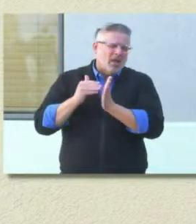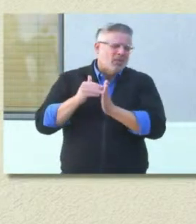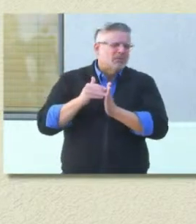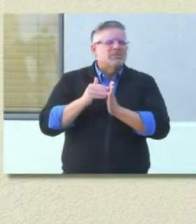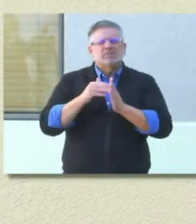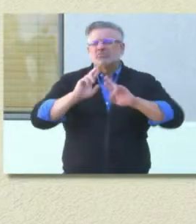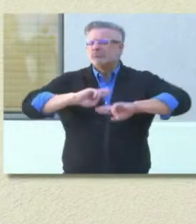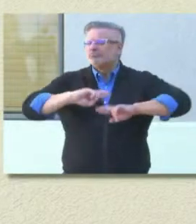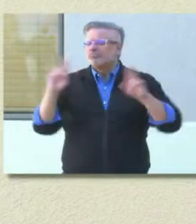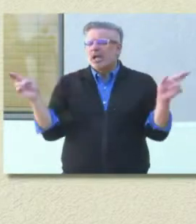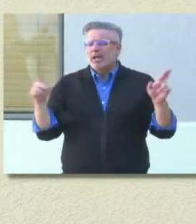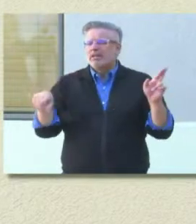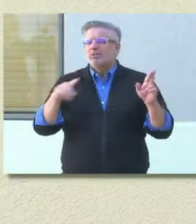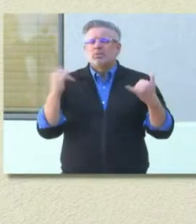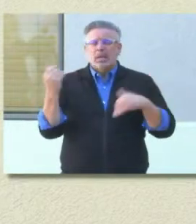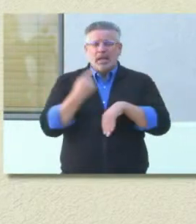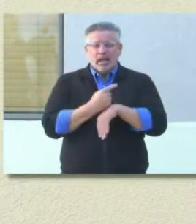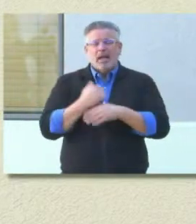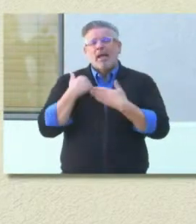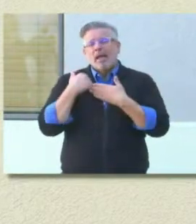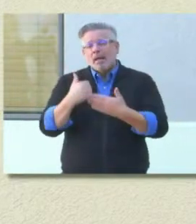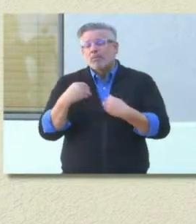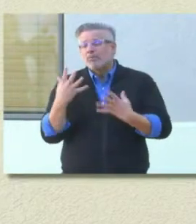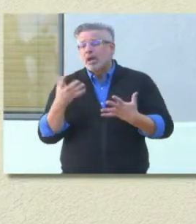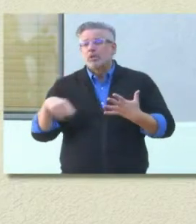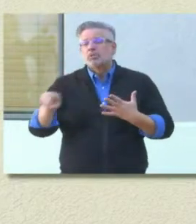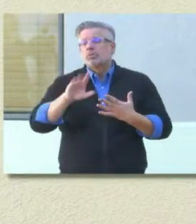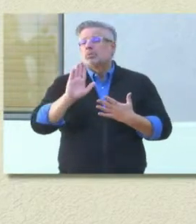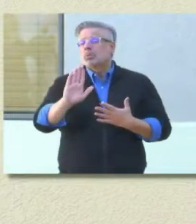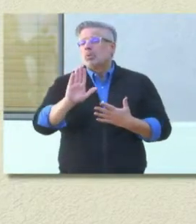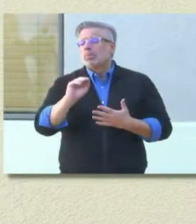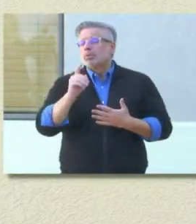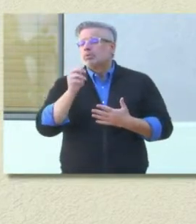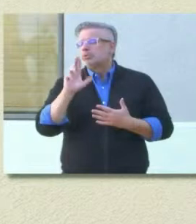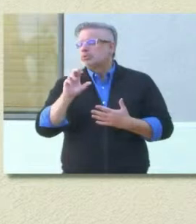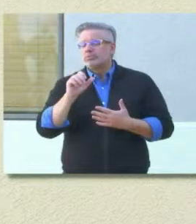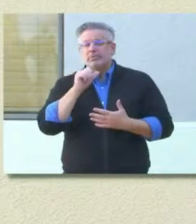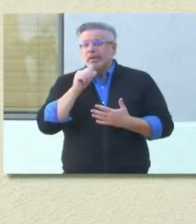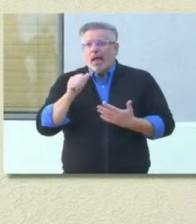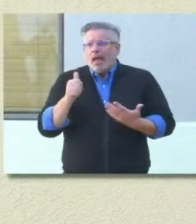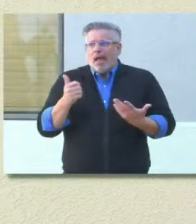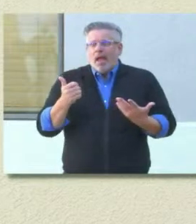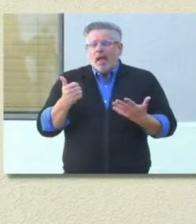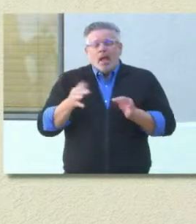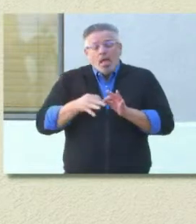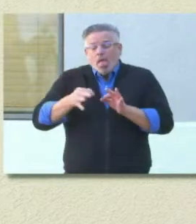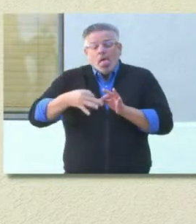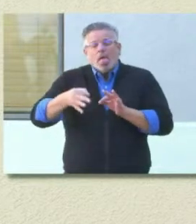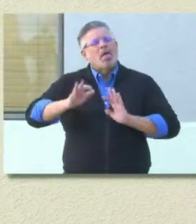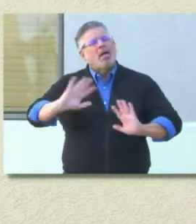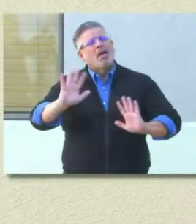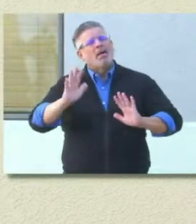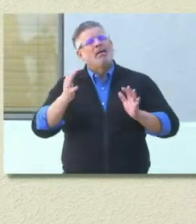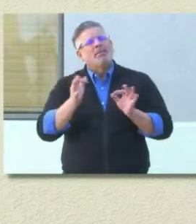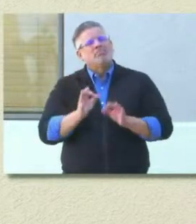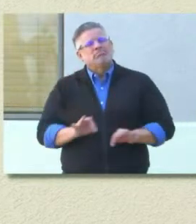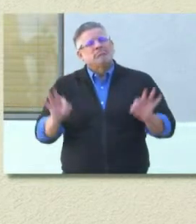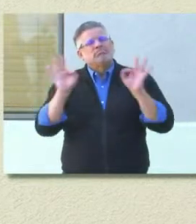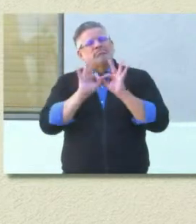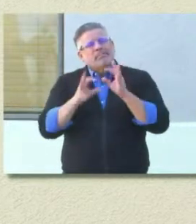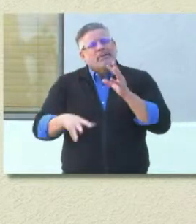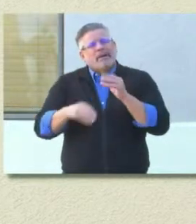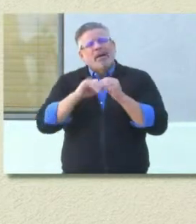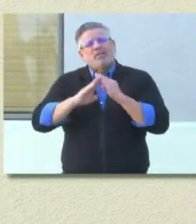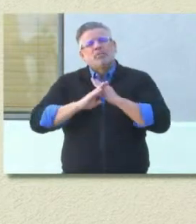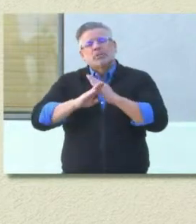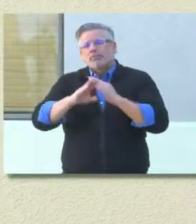fact, available today to help provide you your booster. It's not too late to get it this week. Get that added protection for the